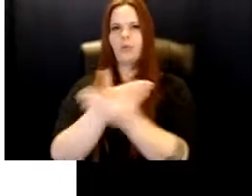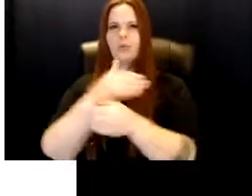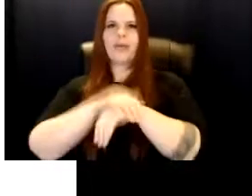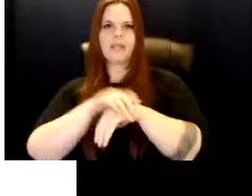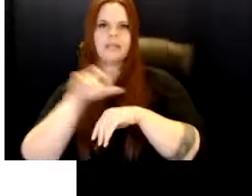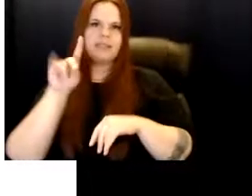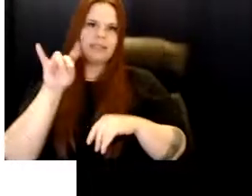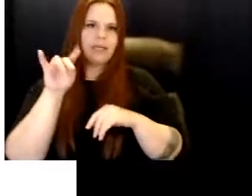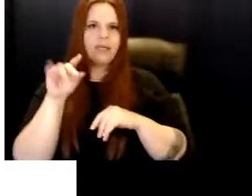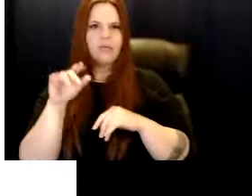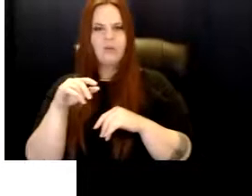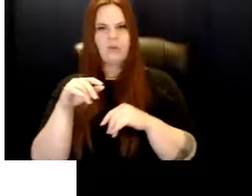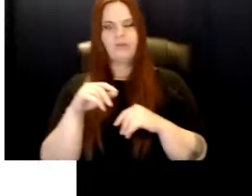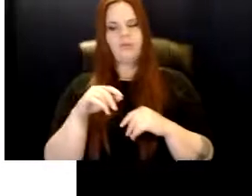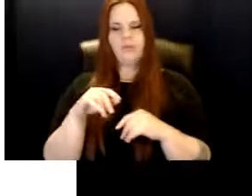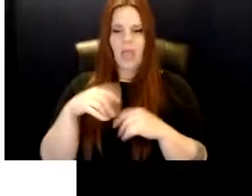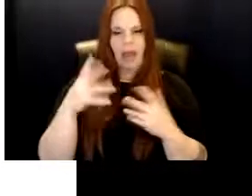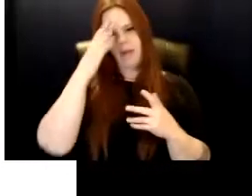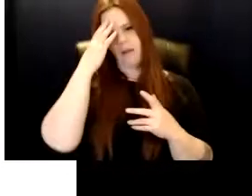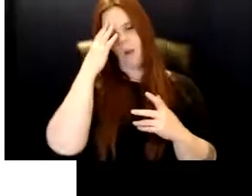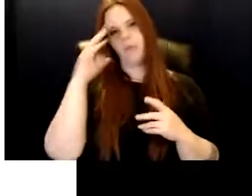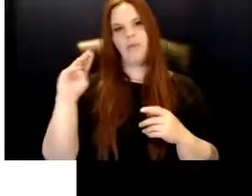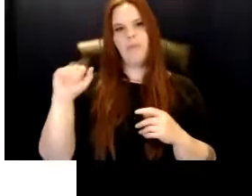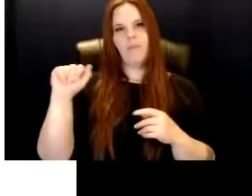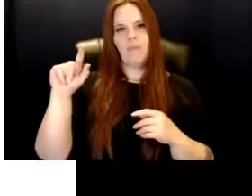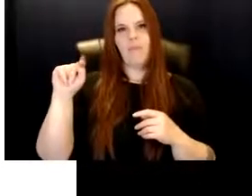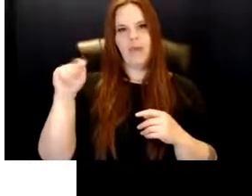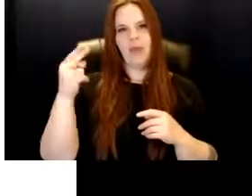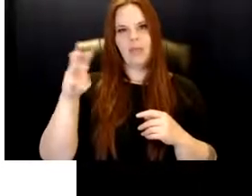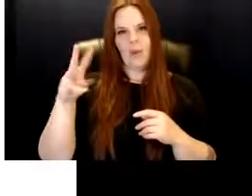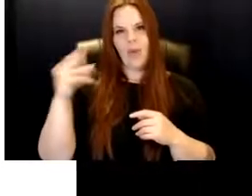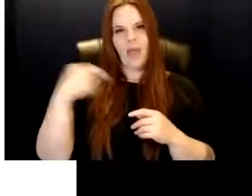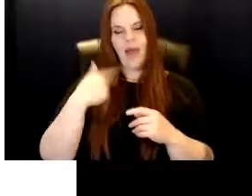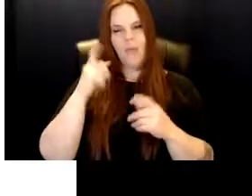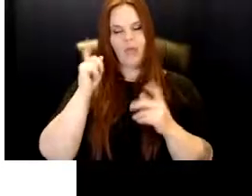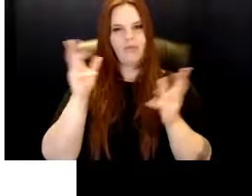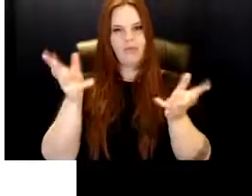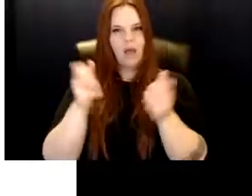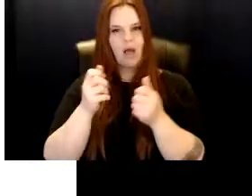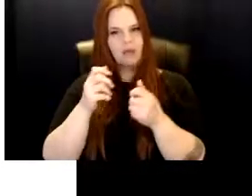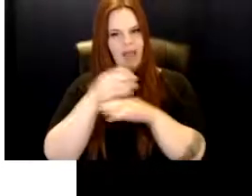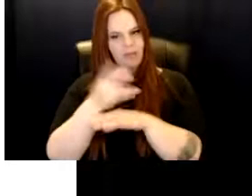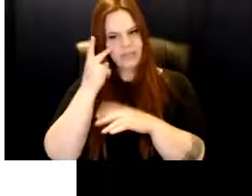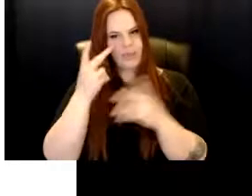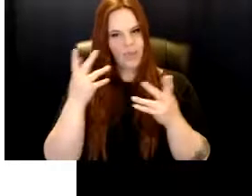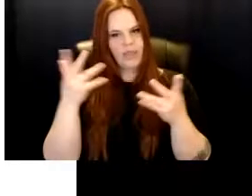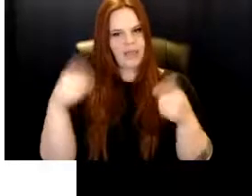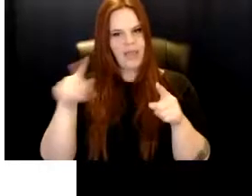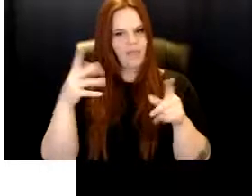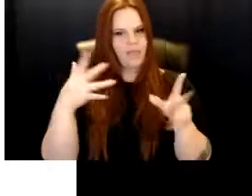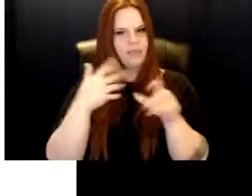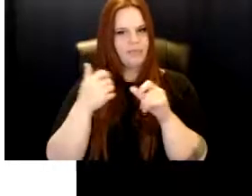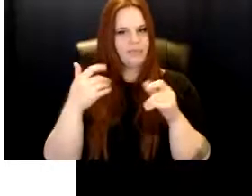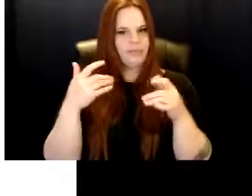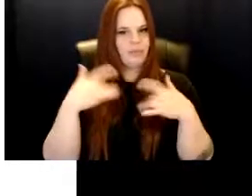what the New England Center did. And I know Matthew and I are going to need to talk now that I've seen what they've been up to. Our study